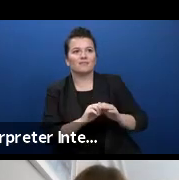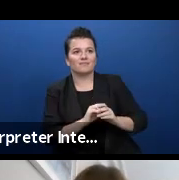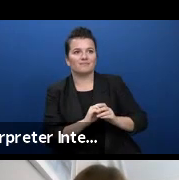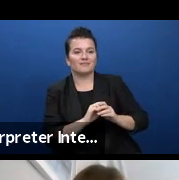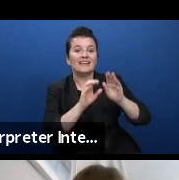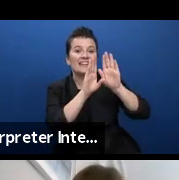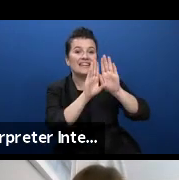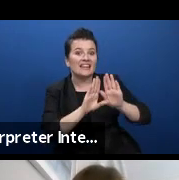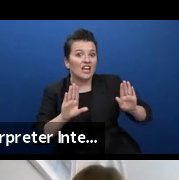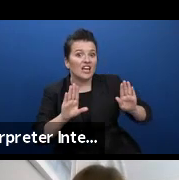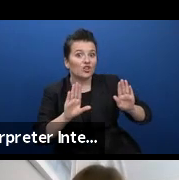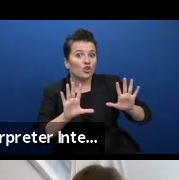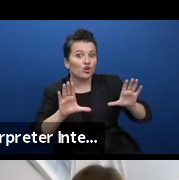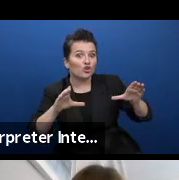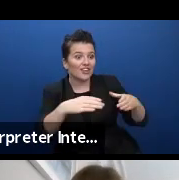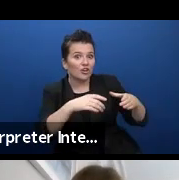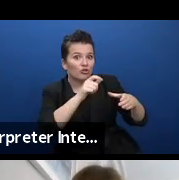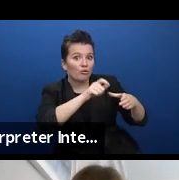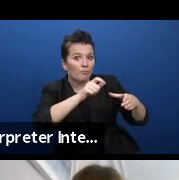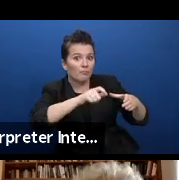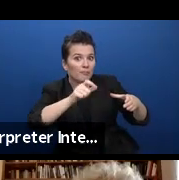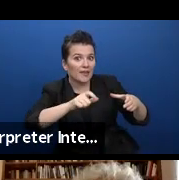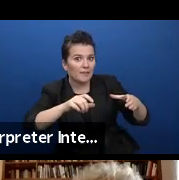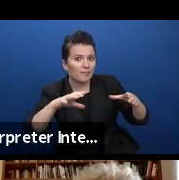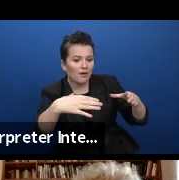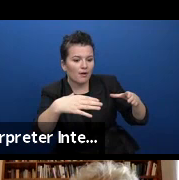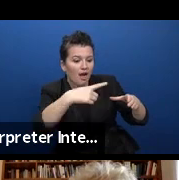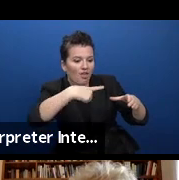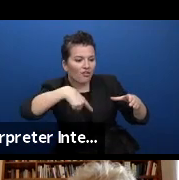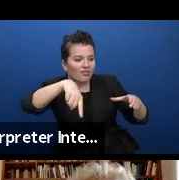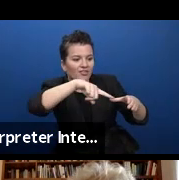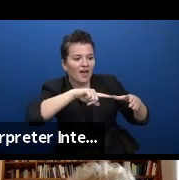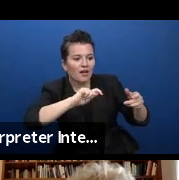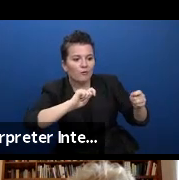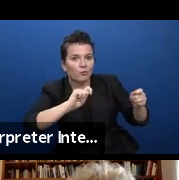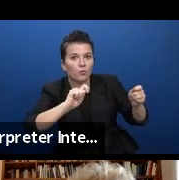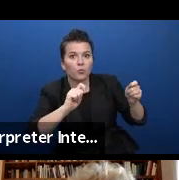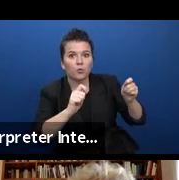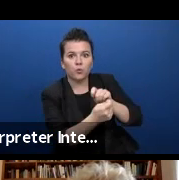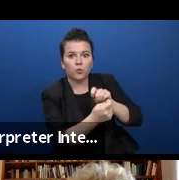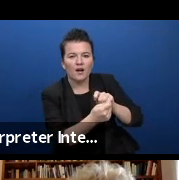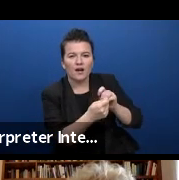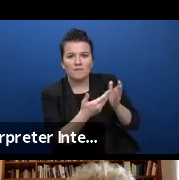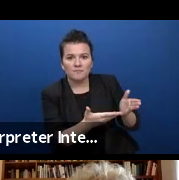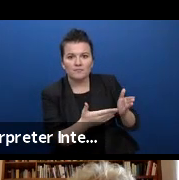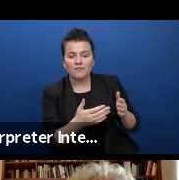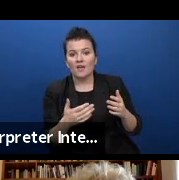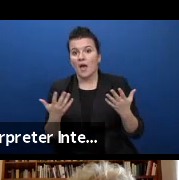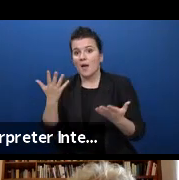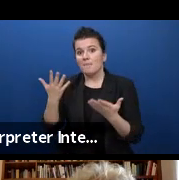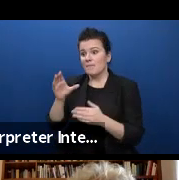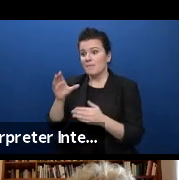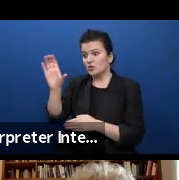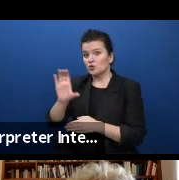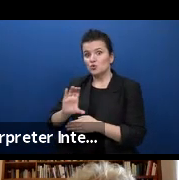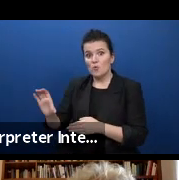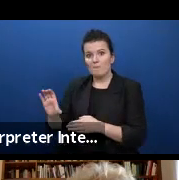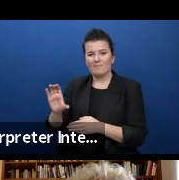So can we make sure to invite the critics to our Zoom rooms? I think